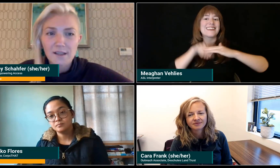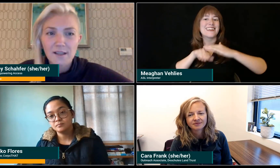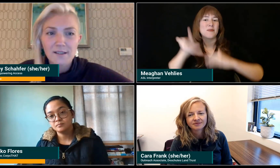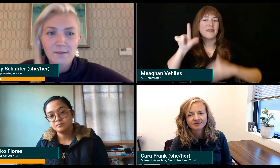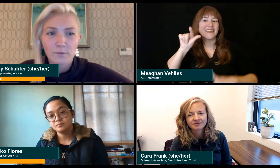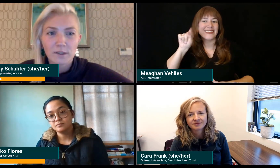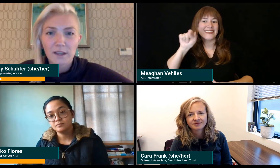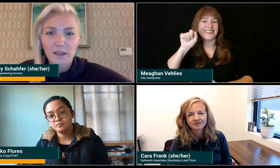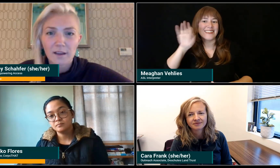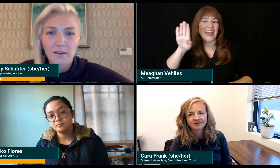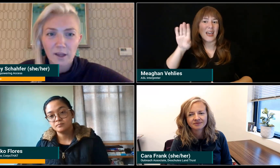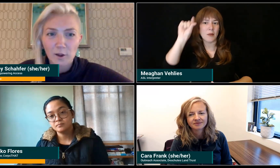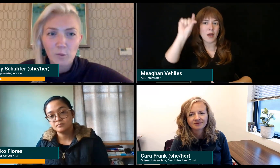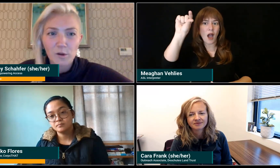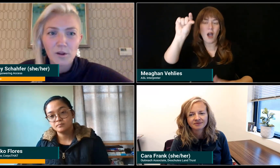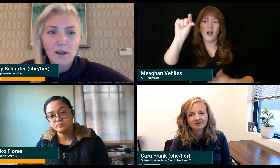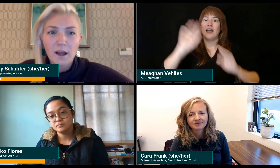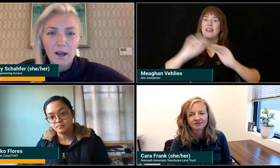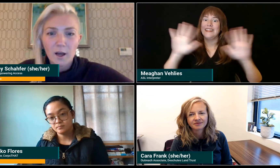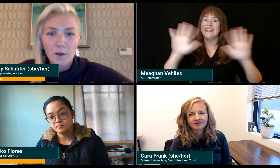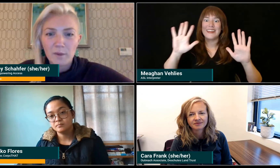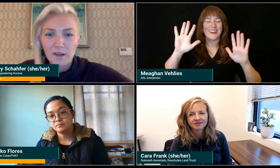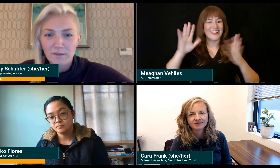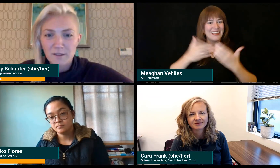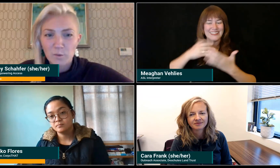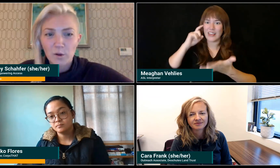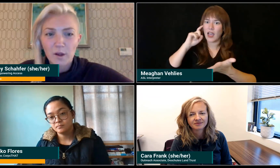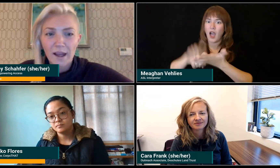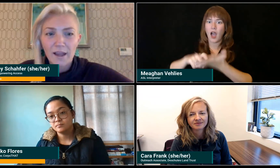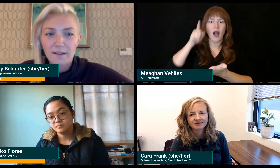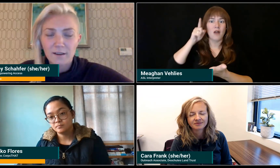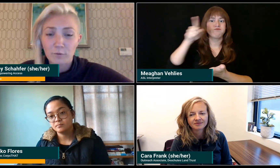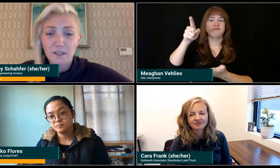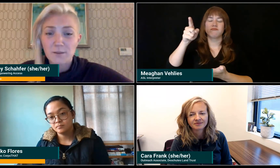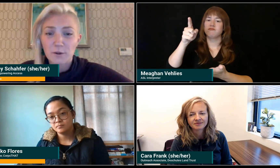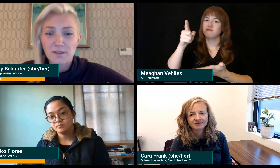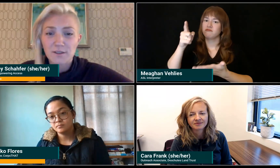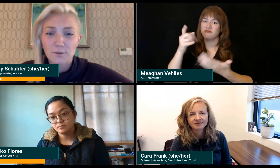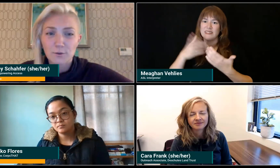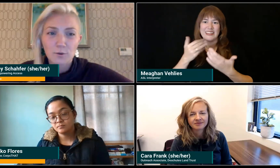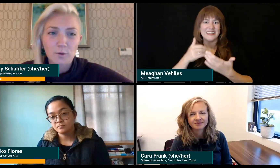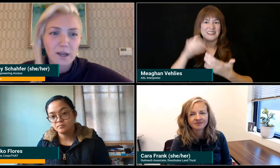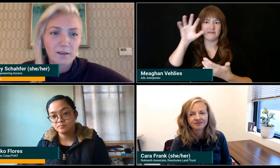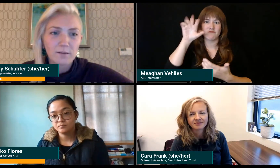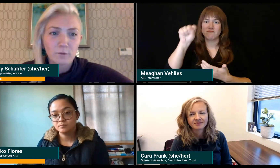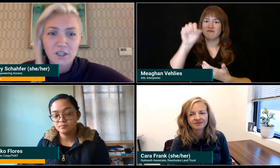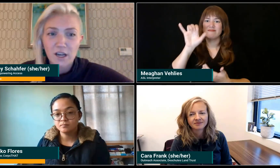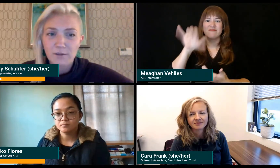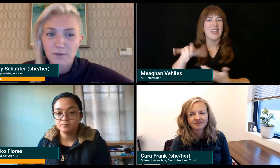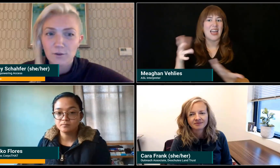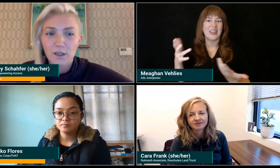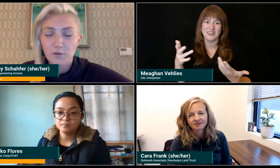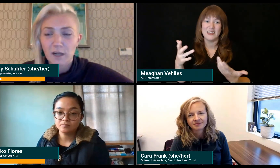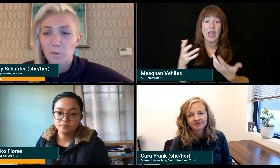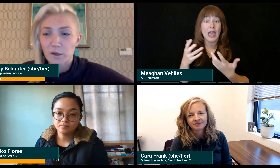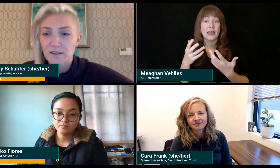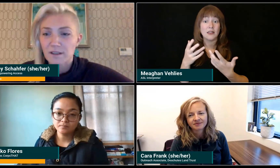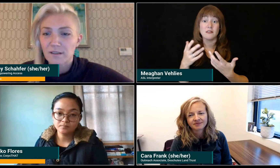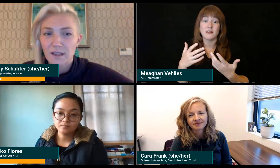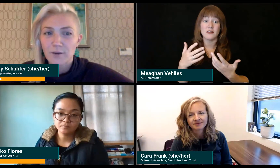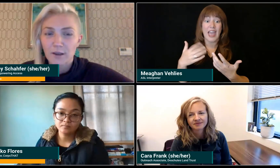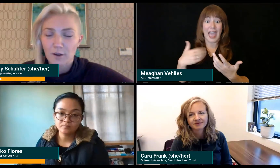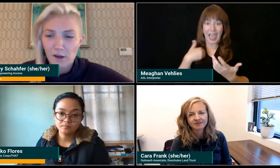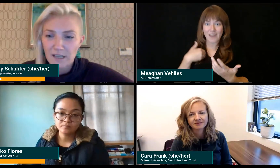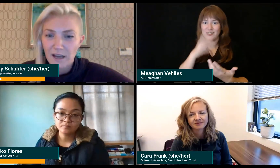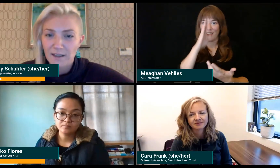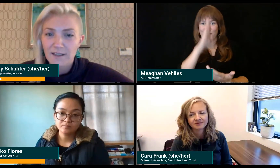about access really available and visible, and a resource to kind of reach out to a direct